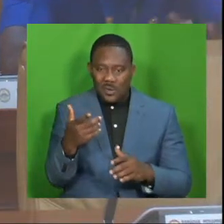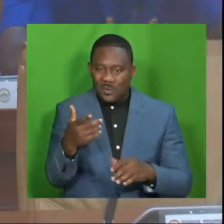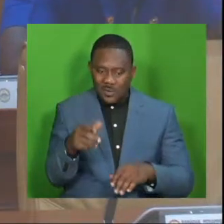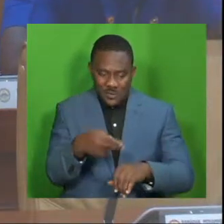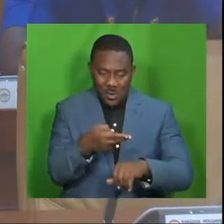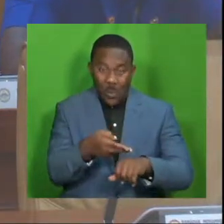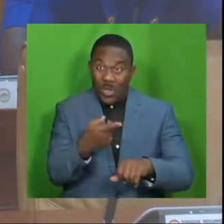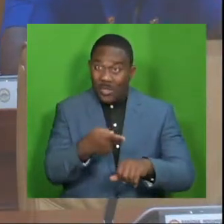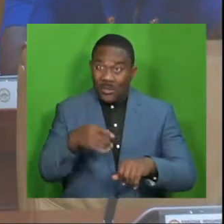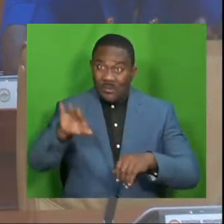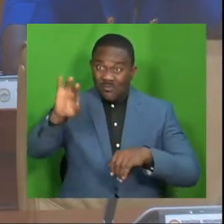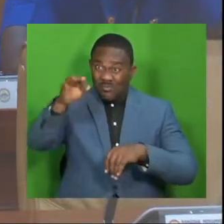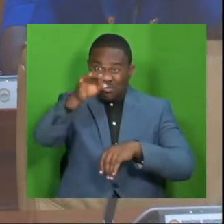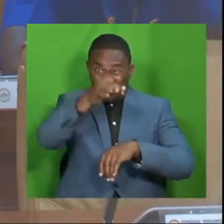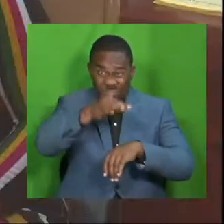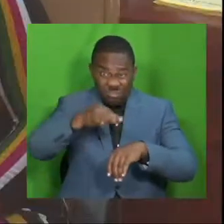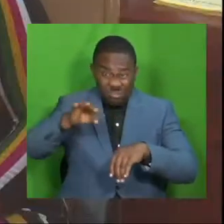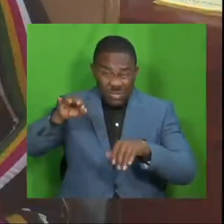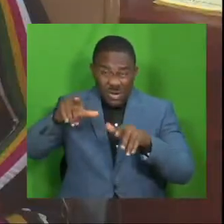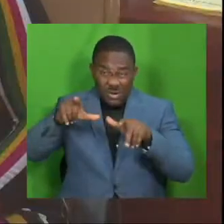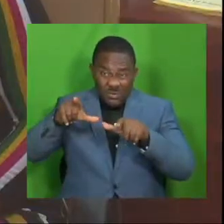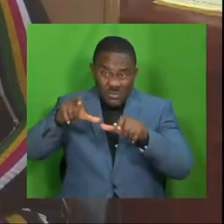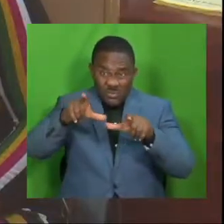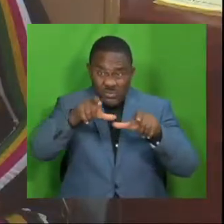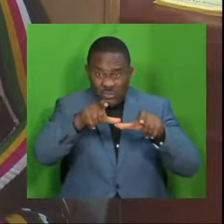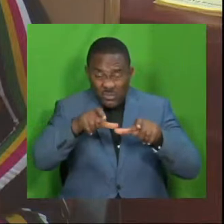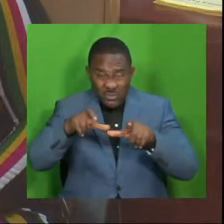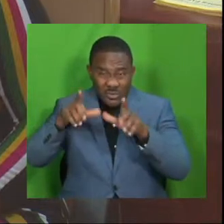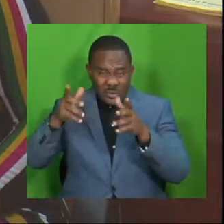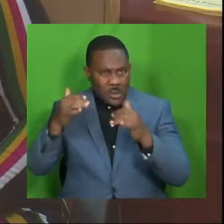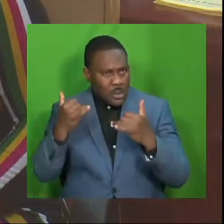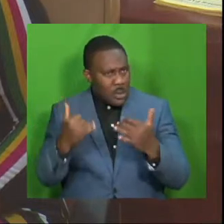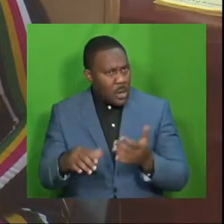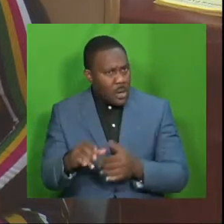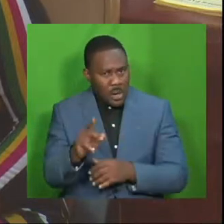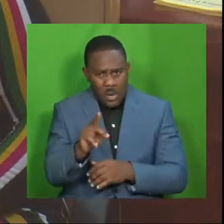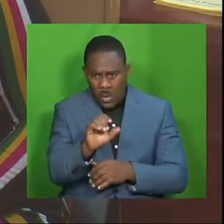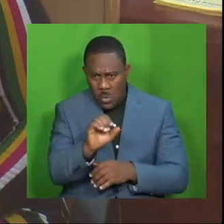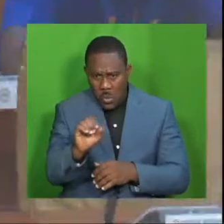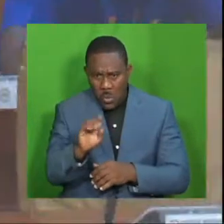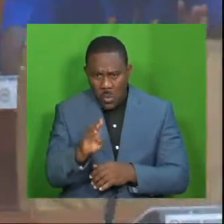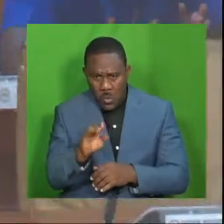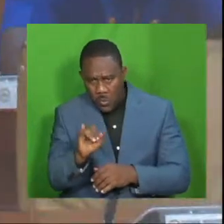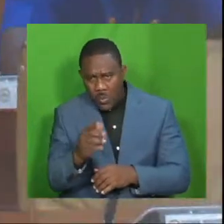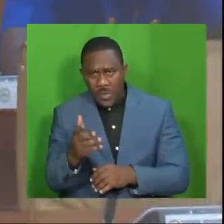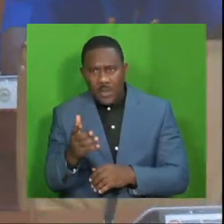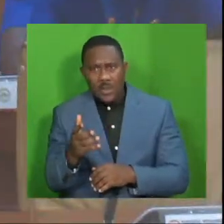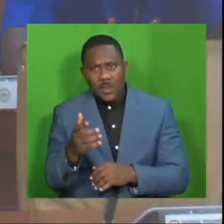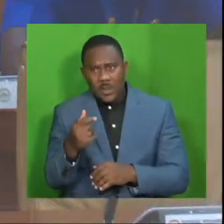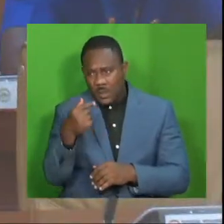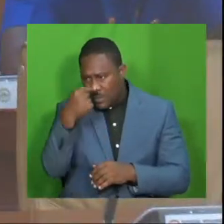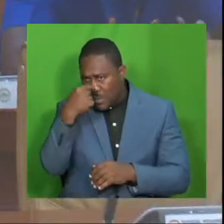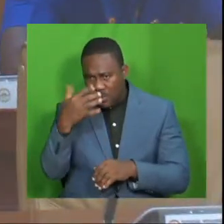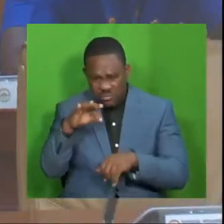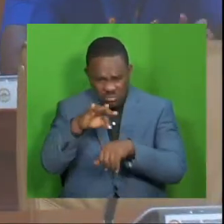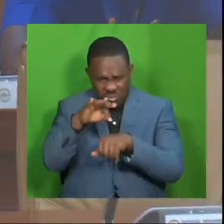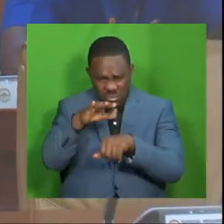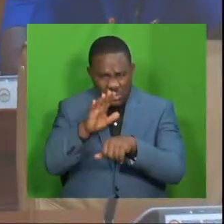know that is a real thing. Now people carry Kobe and low slack, and not one fly wants to settle on it.